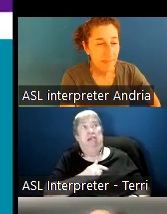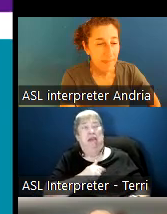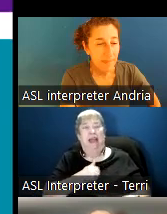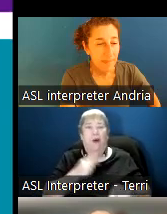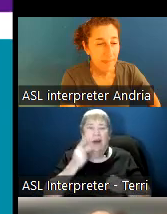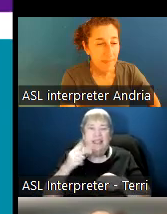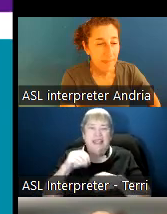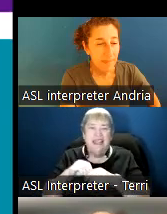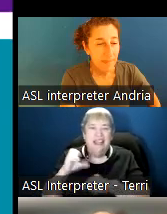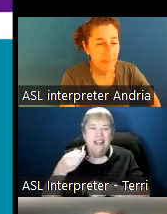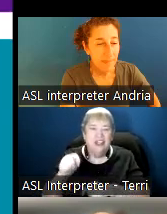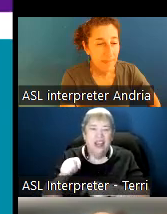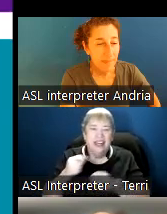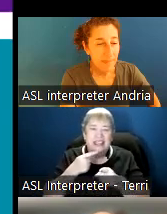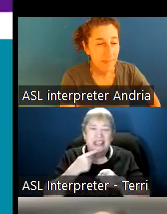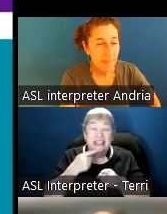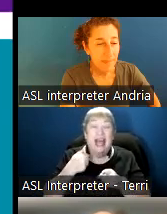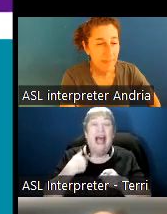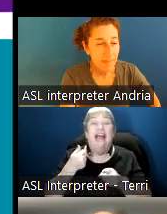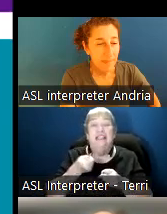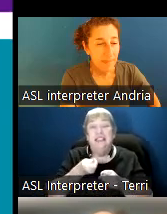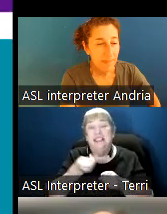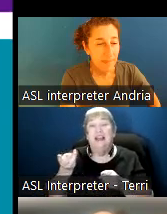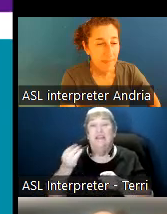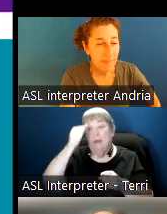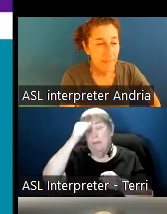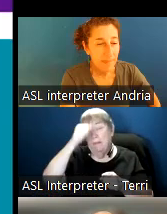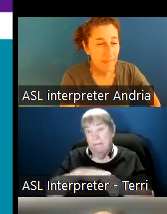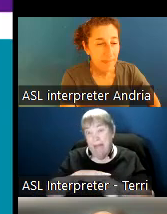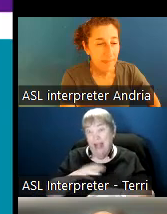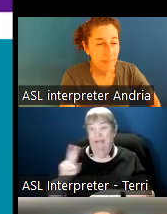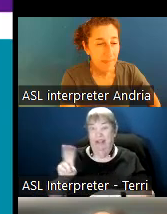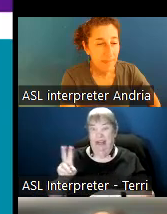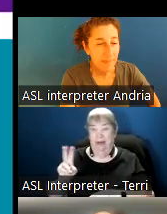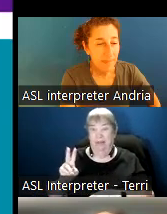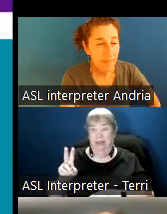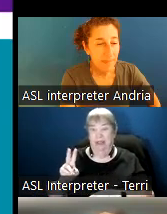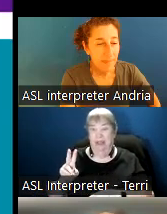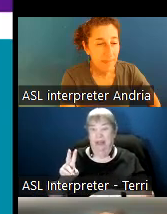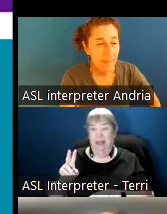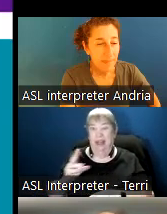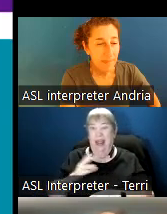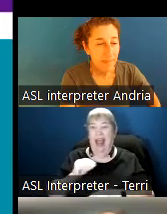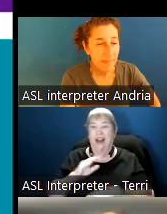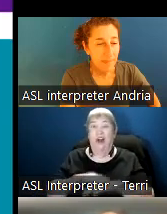have a comment. We have had several male victims this past year, and it really made me realize we have her, she in all our forums.